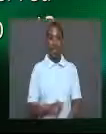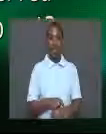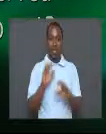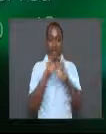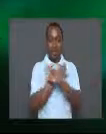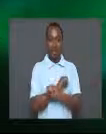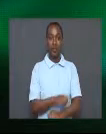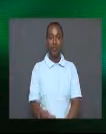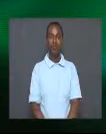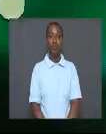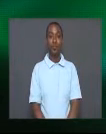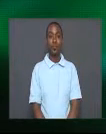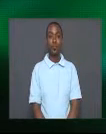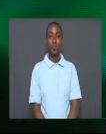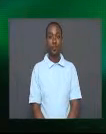Time's up.